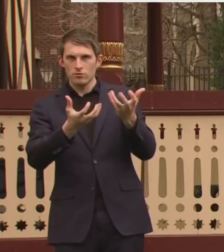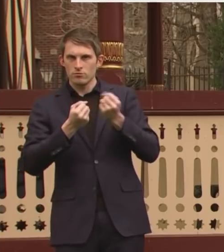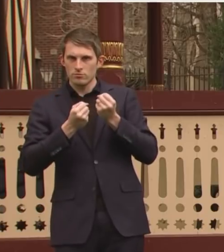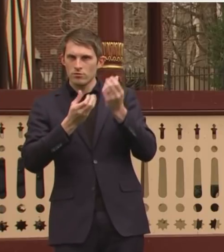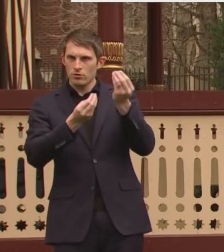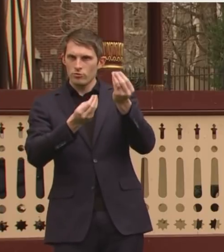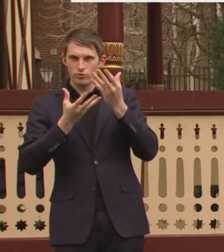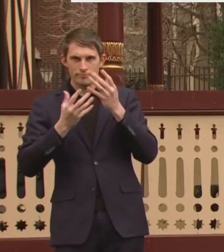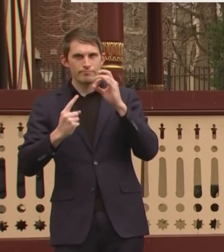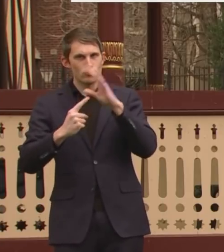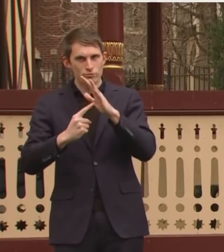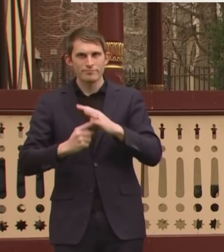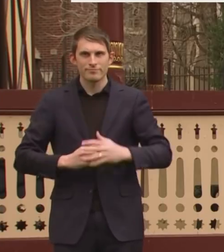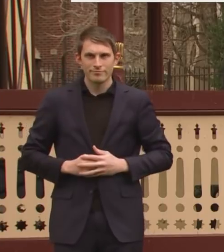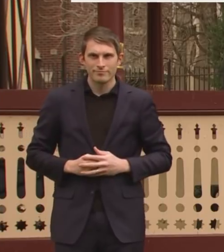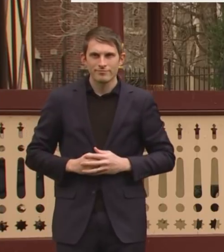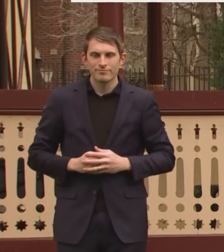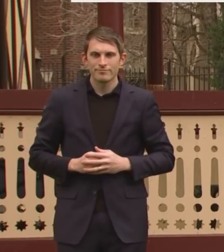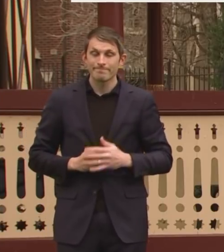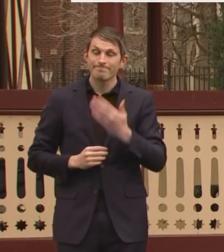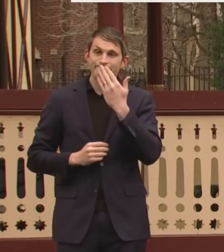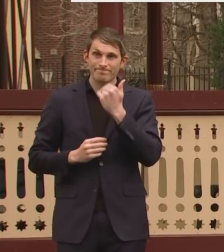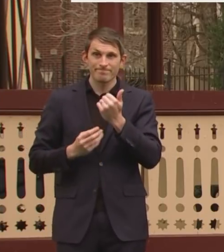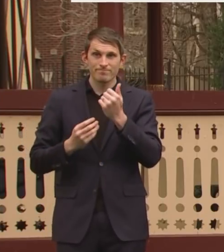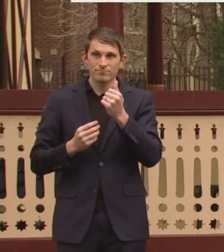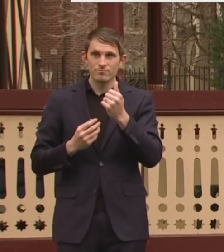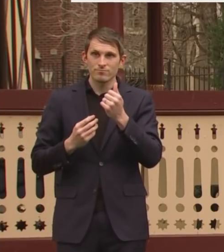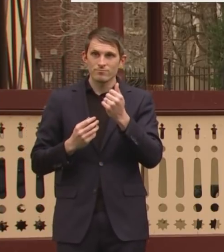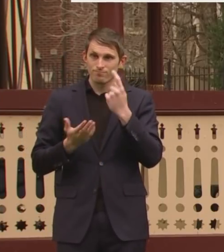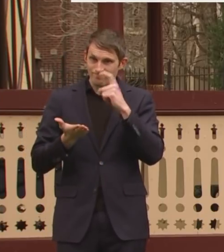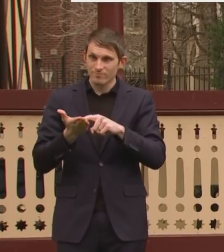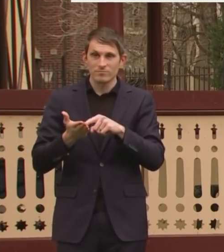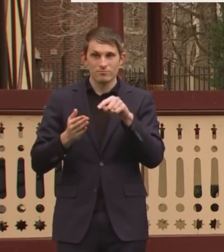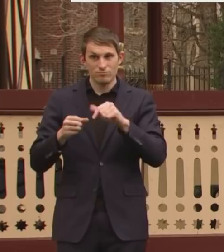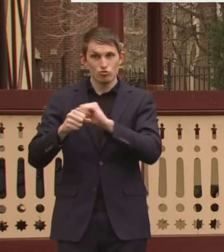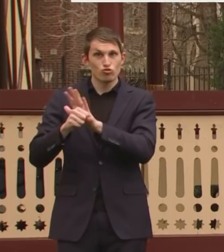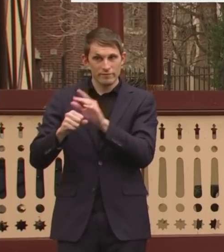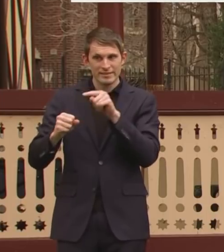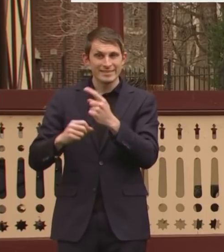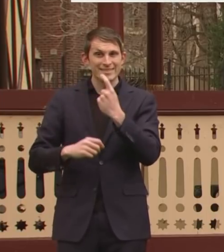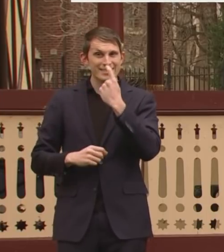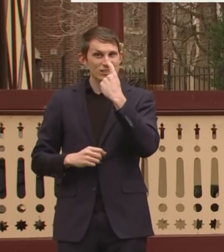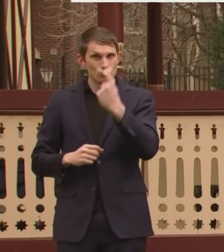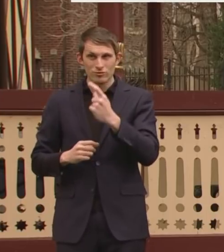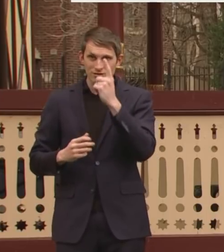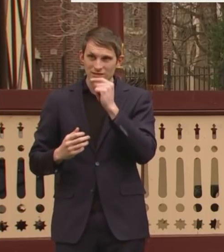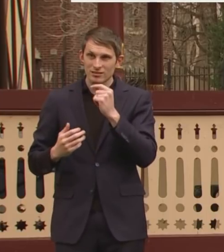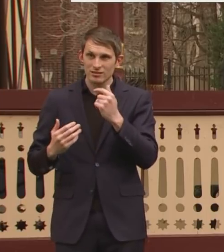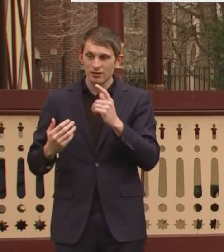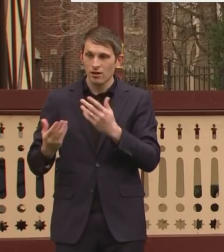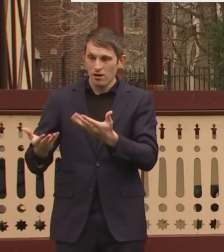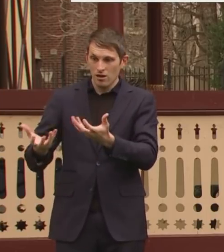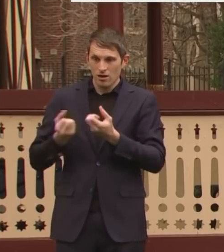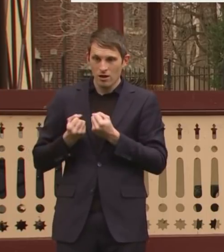clear that this virus is serious. It can hit you head on. You can become unwell very quickly. You can require hospitalisation